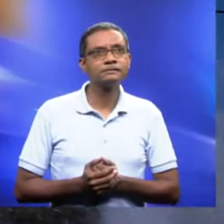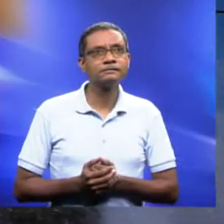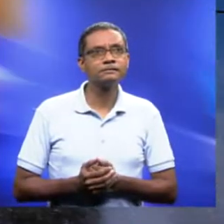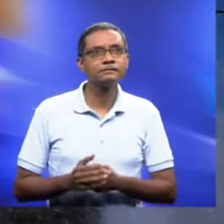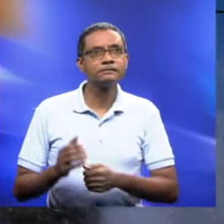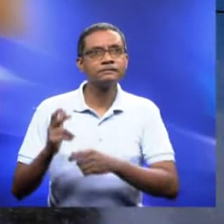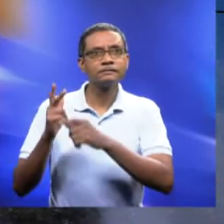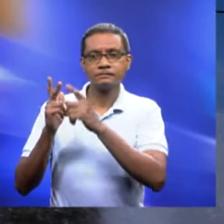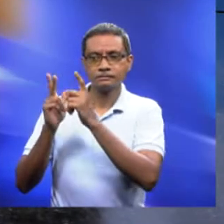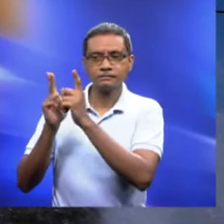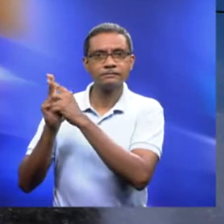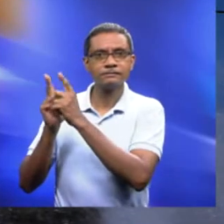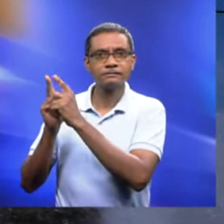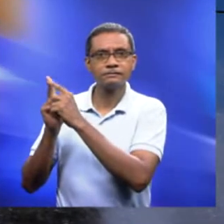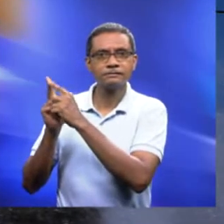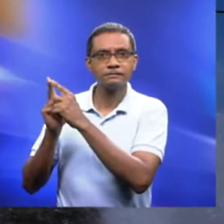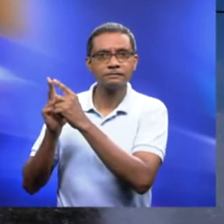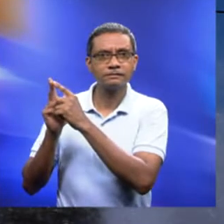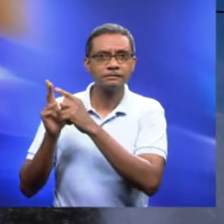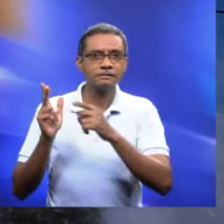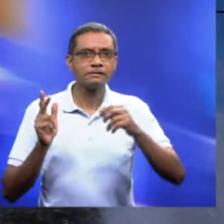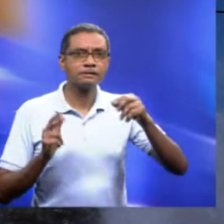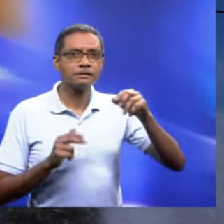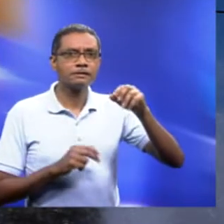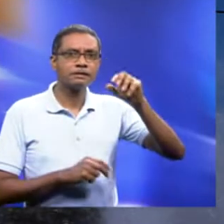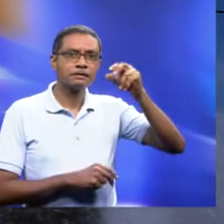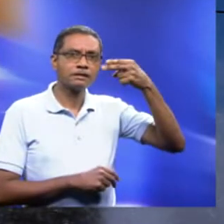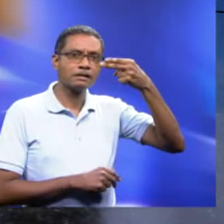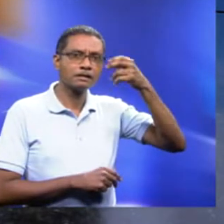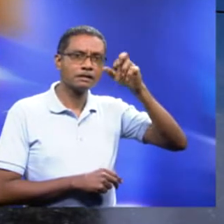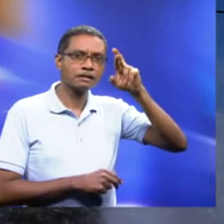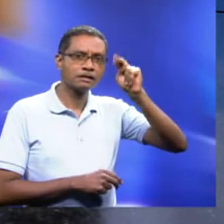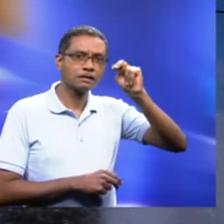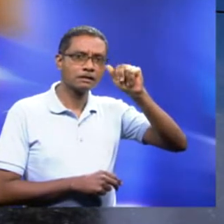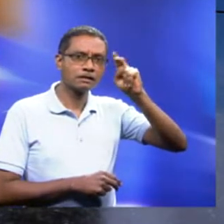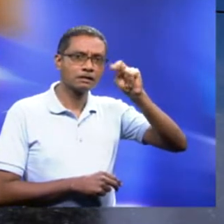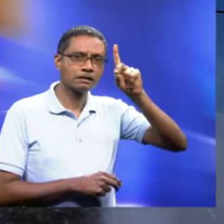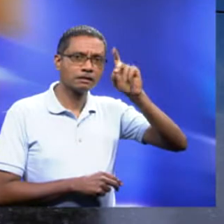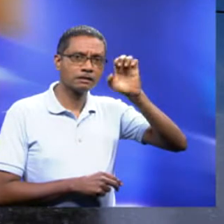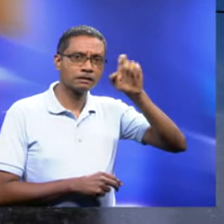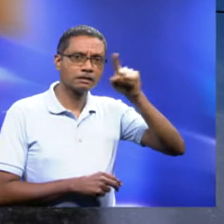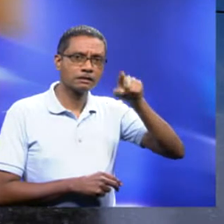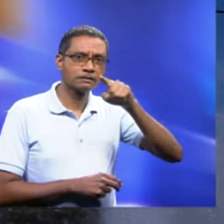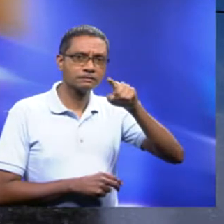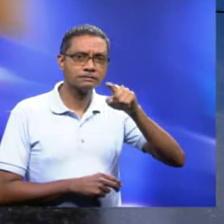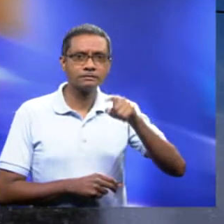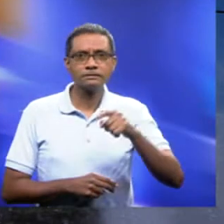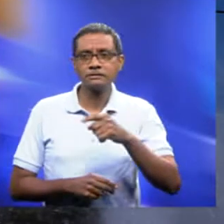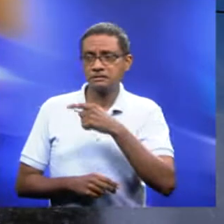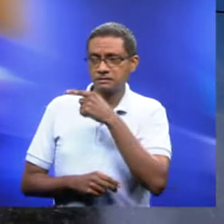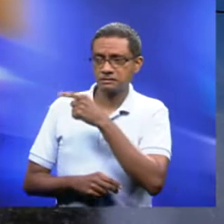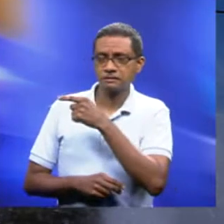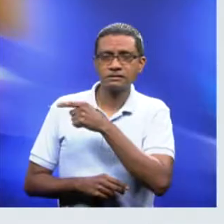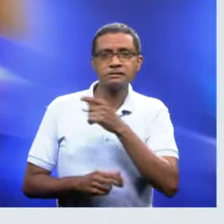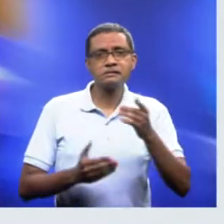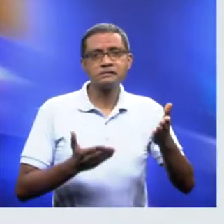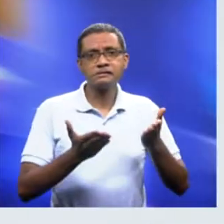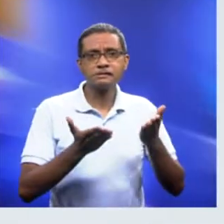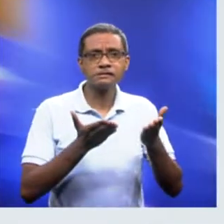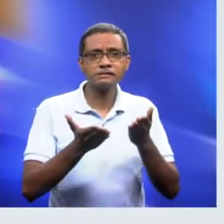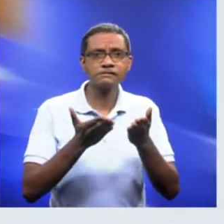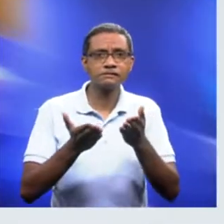friends, we have Inspector Daniel Hernandez. Mr. Daniel Hernandez, he has been serving